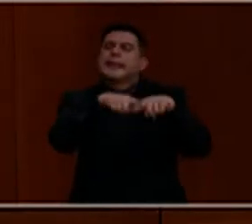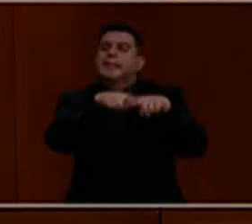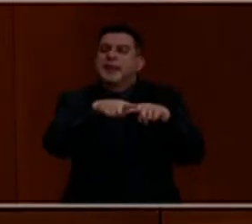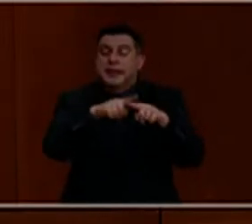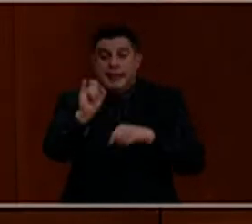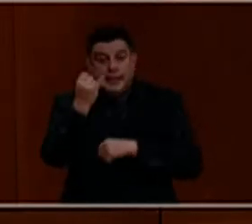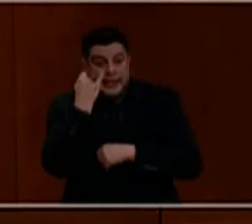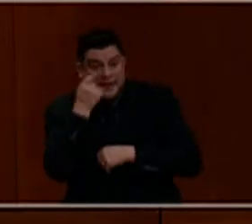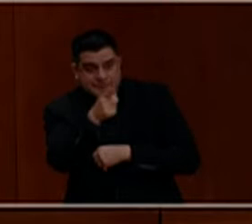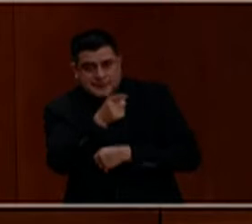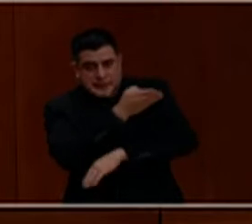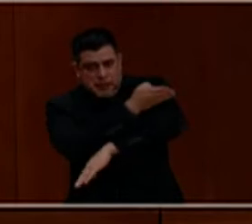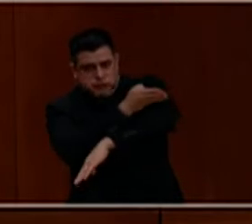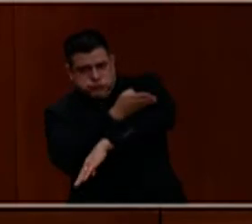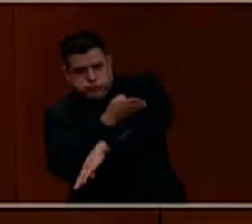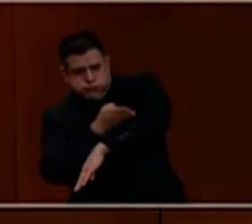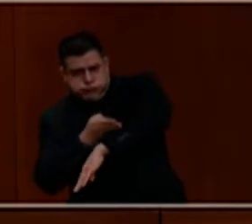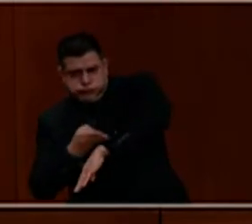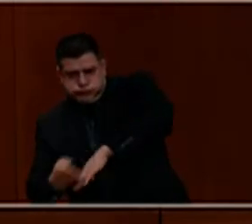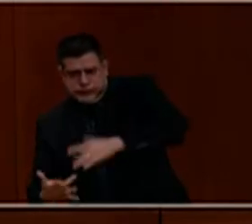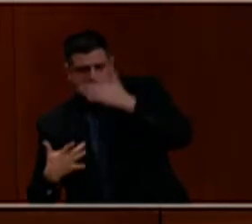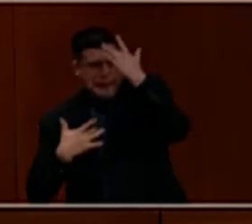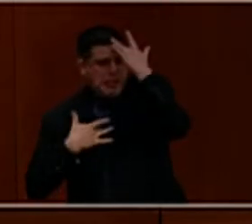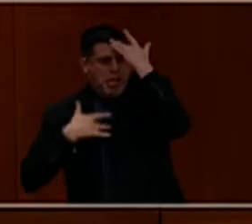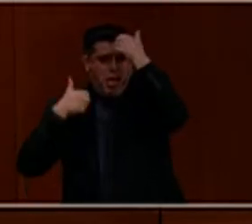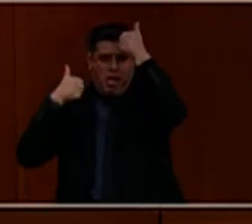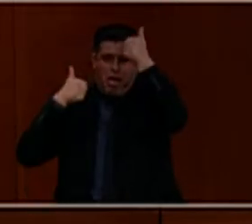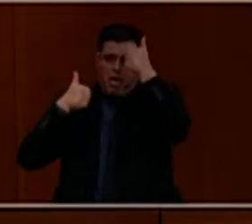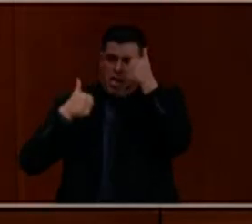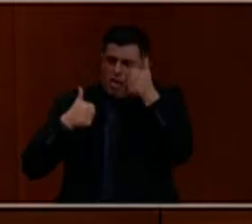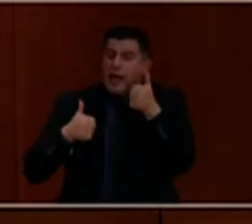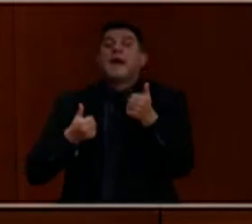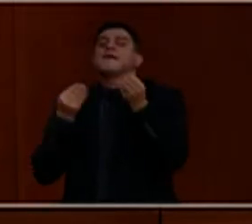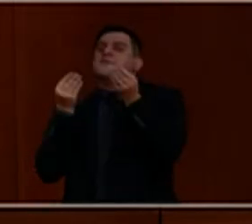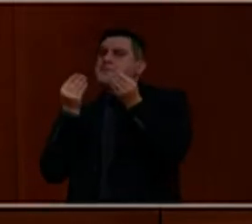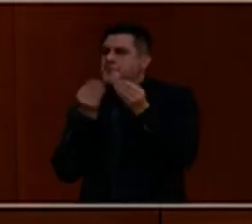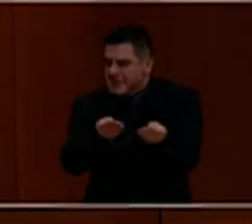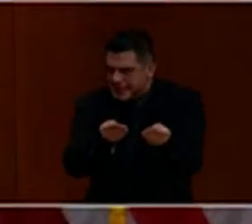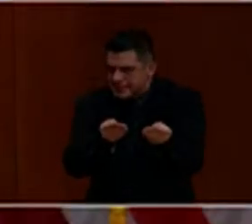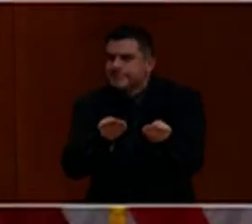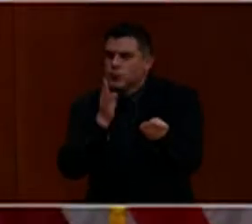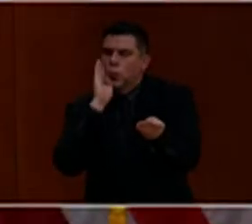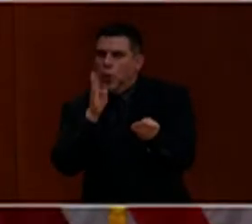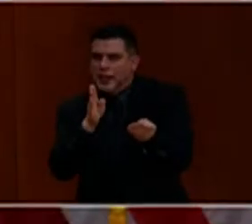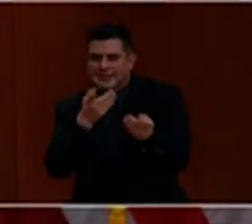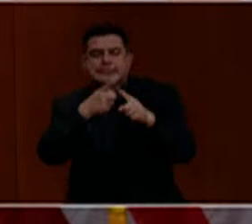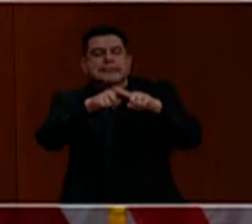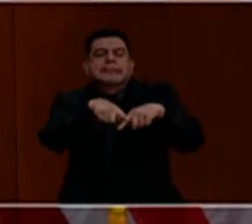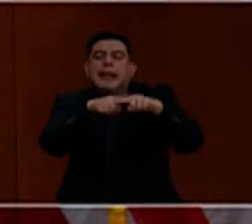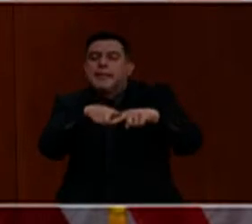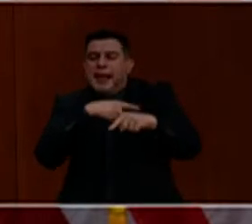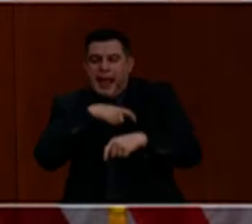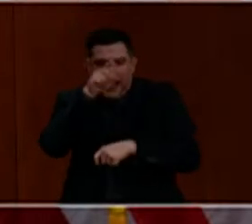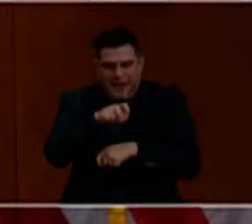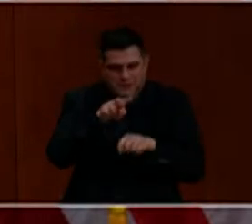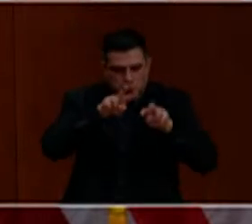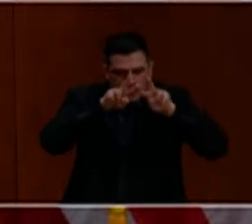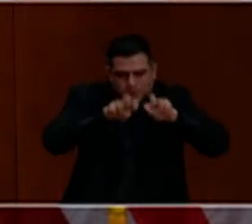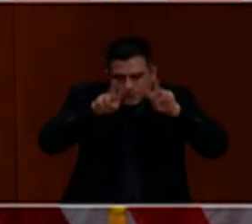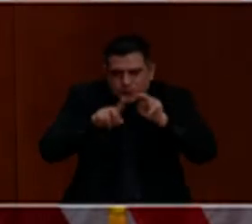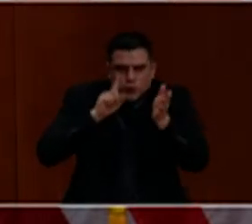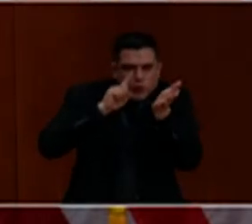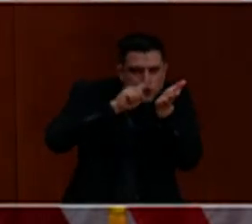the more we know about this disease. It's changing on a daily basis. Right. And your